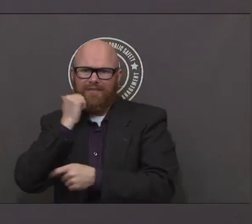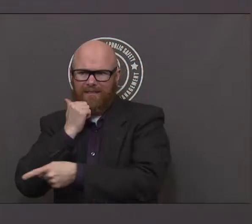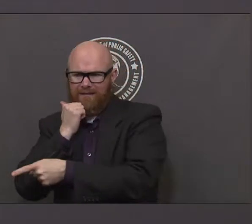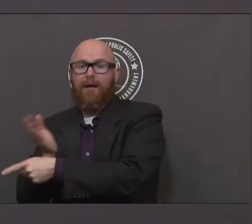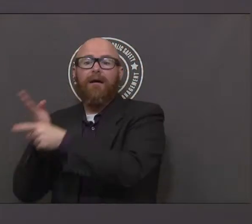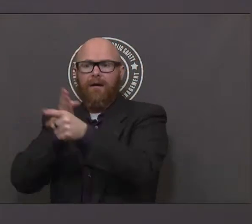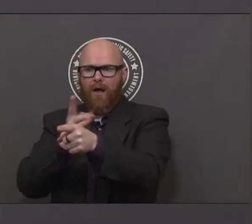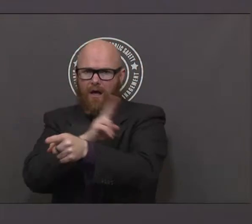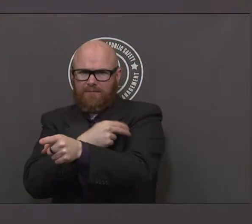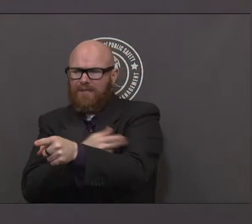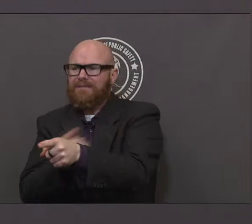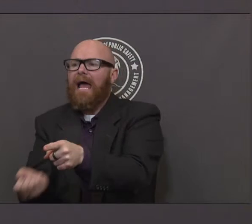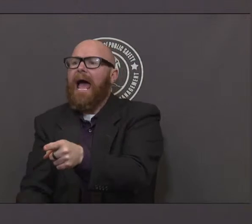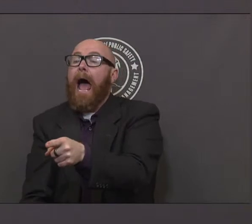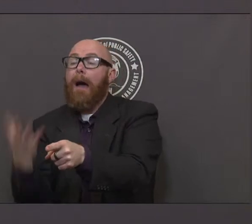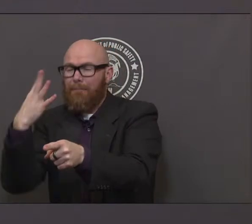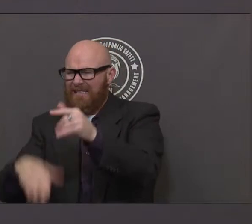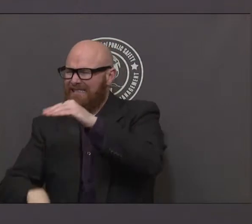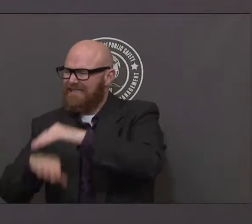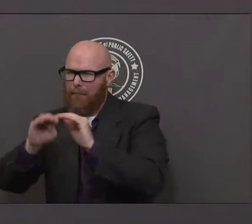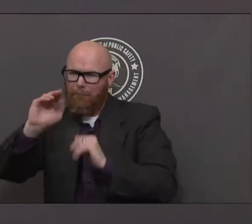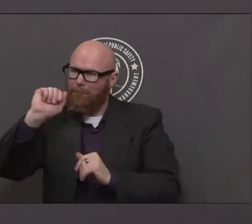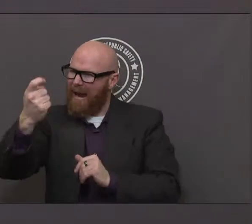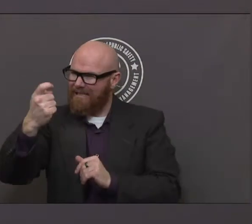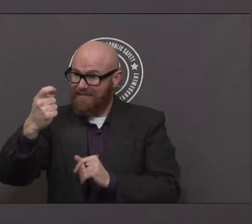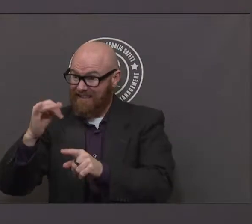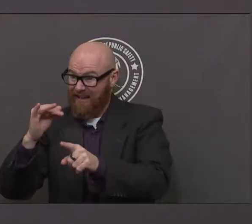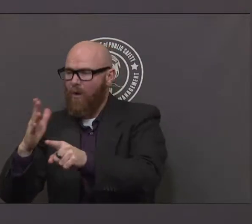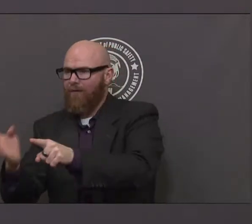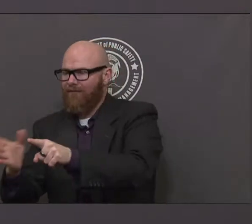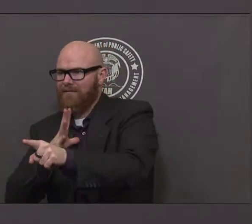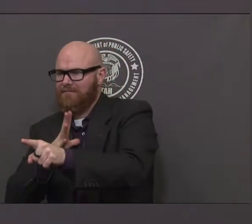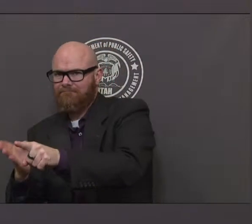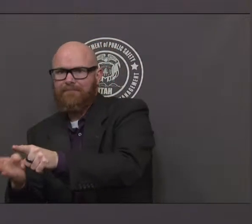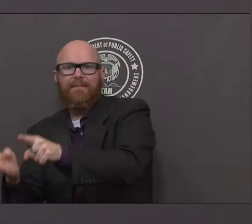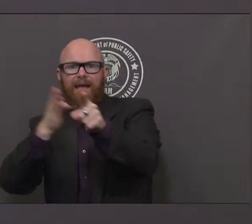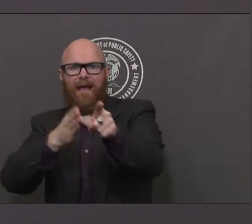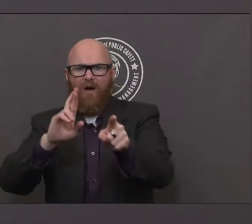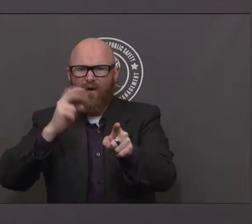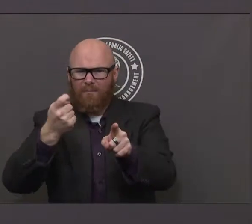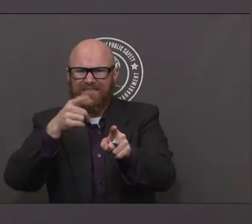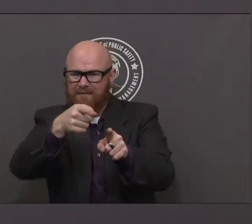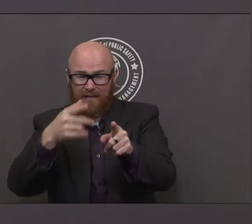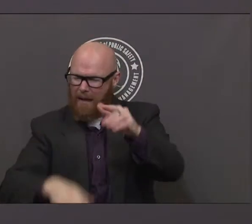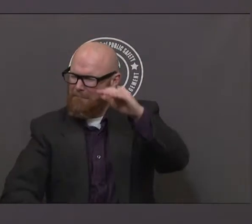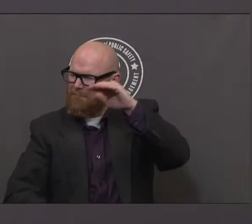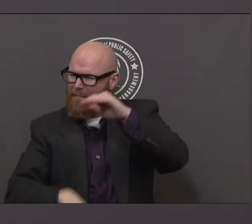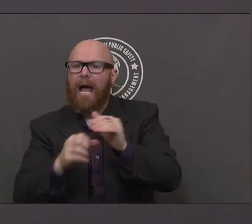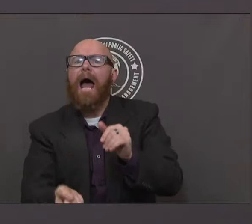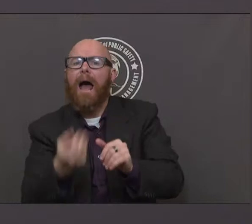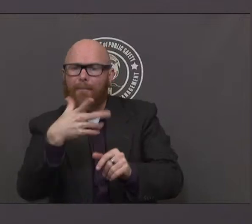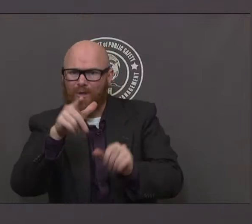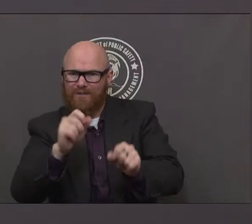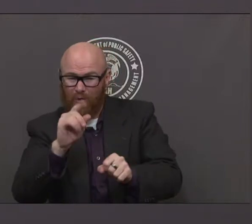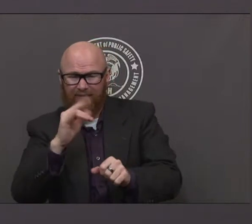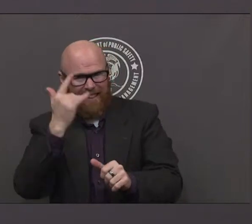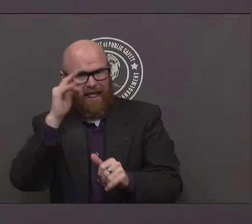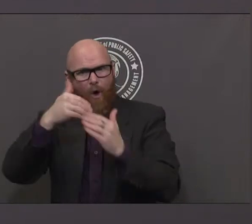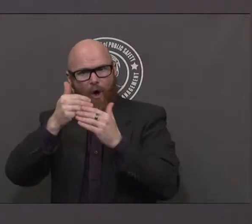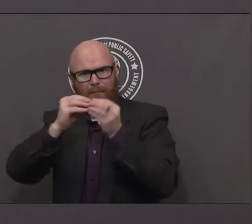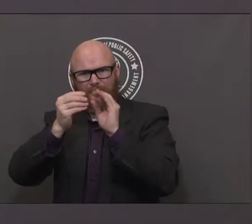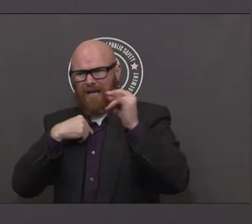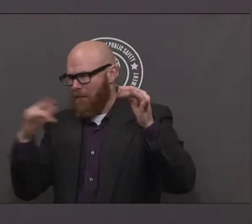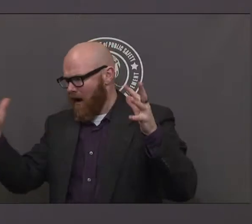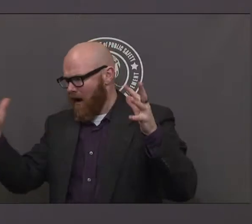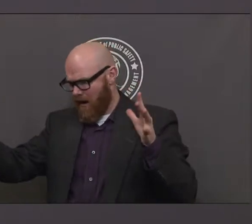that you can do? What is your max capacity that you can do? Okay, pharmacies, what is the max capacity that you can do? And we're working through